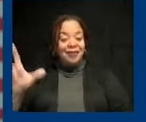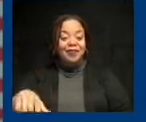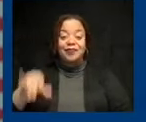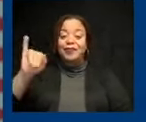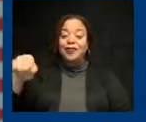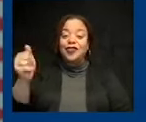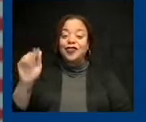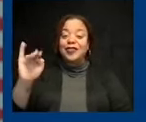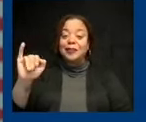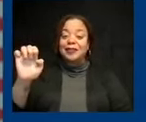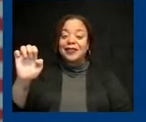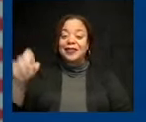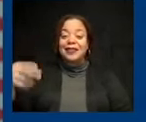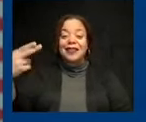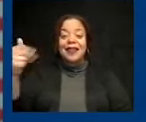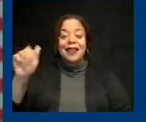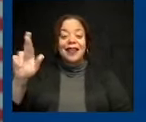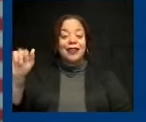of applause.